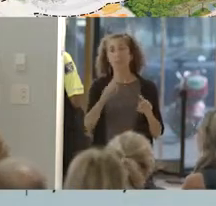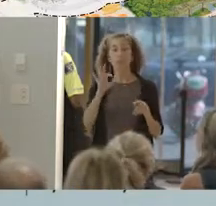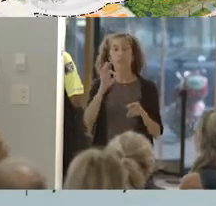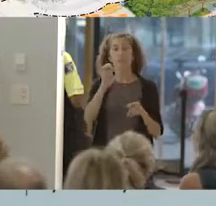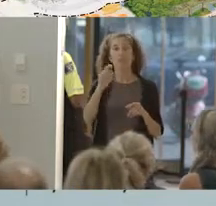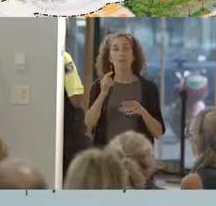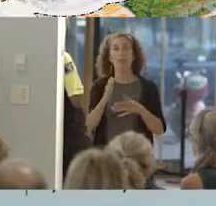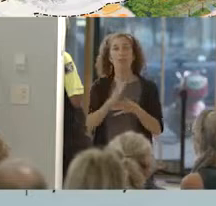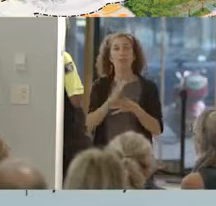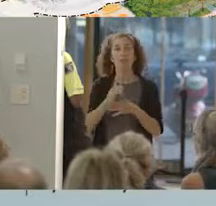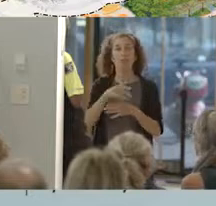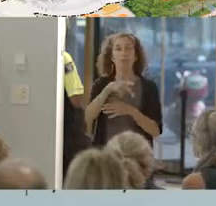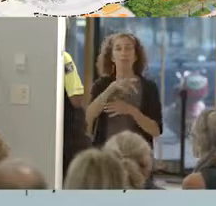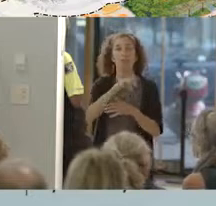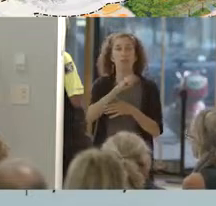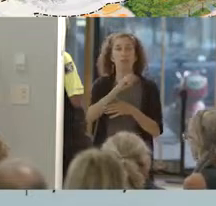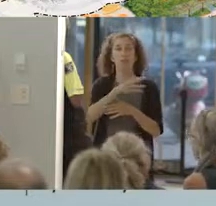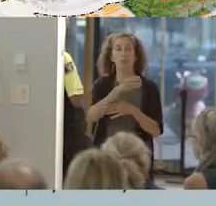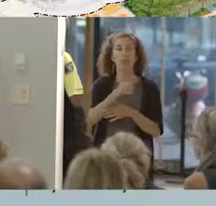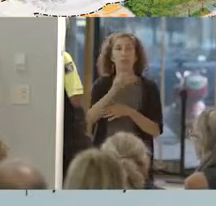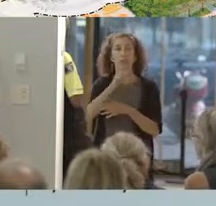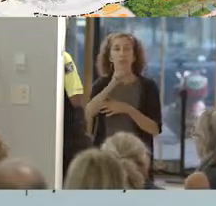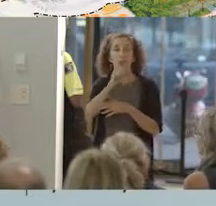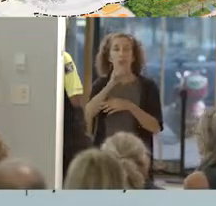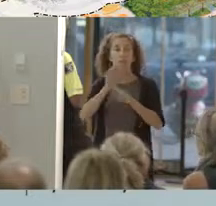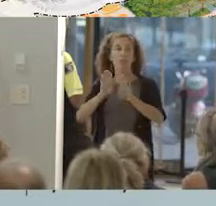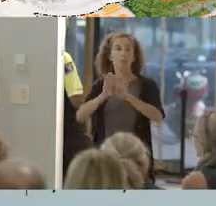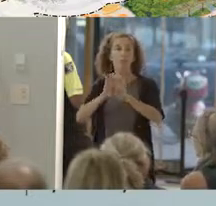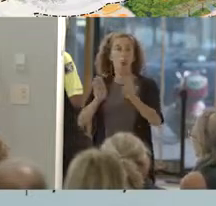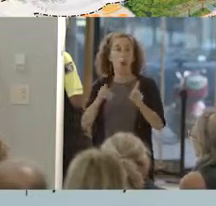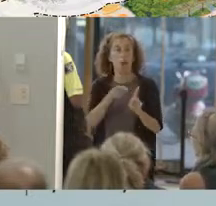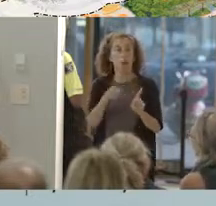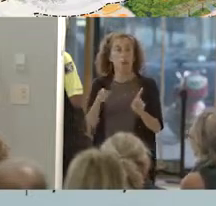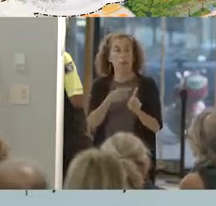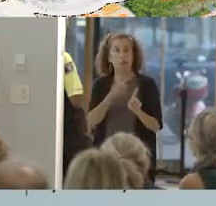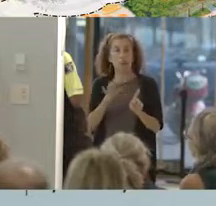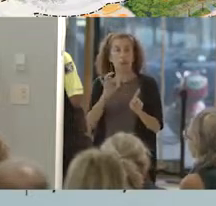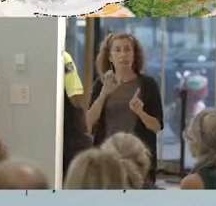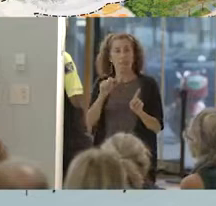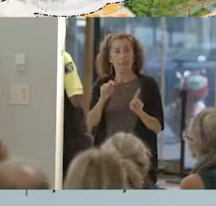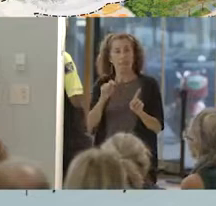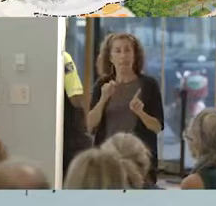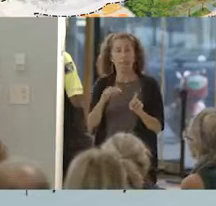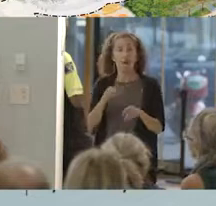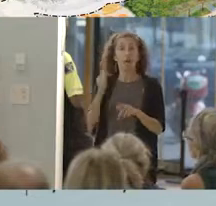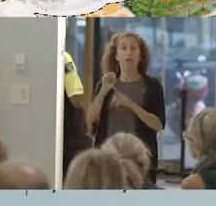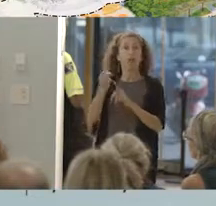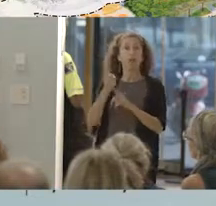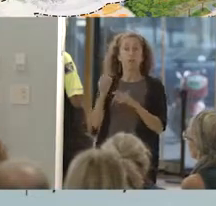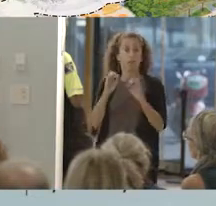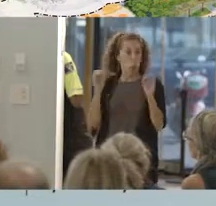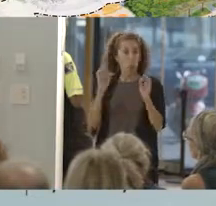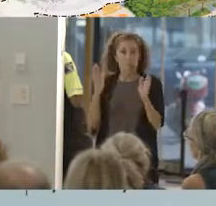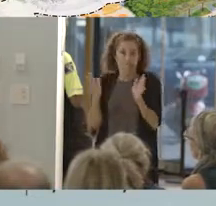privacy wall, and it's a similar condition in Reach 4 at the ferry terminal. And in that case, there's actually no space, which is why the relieving